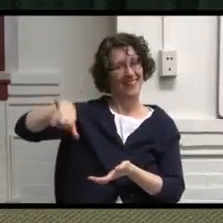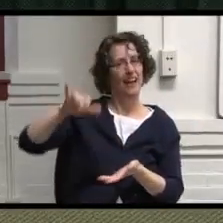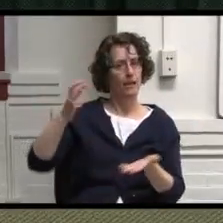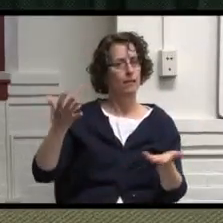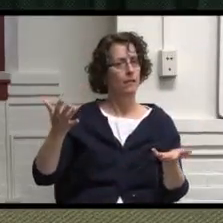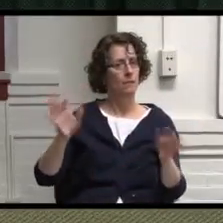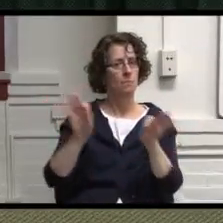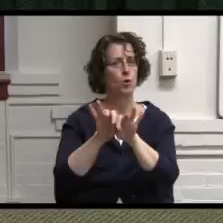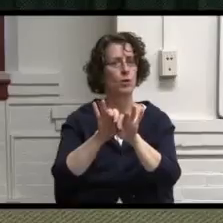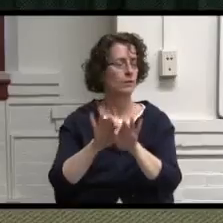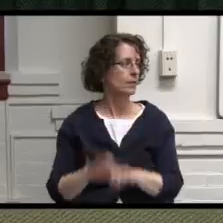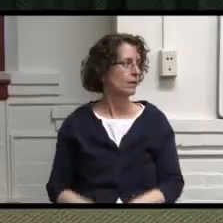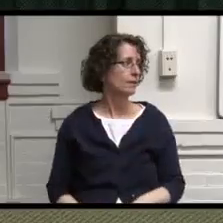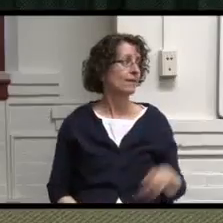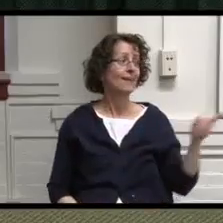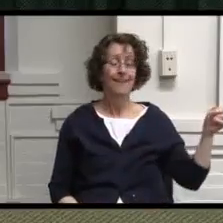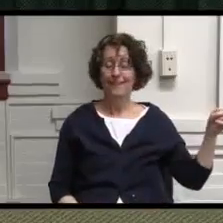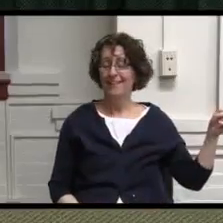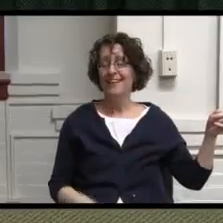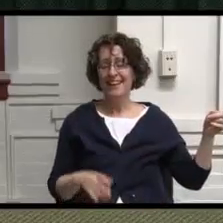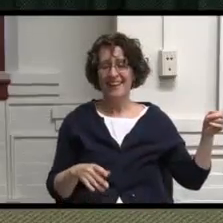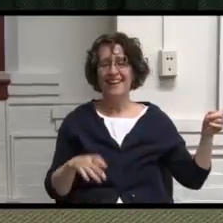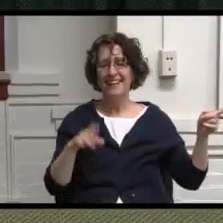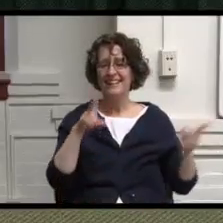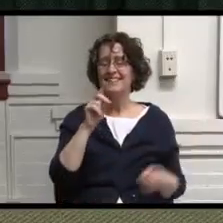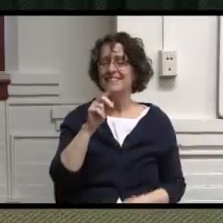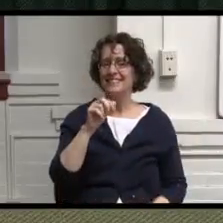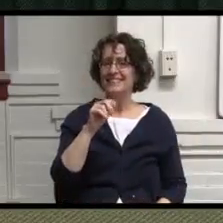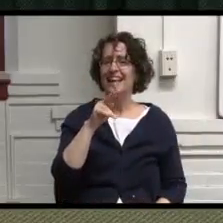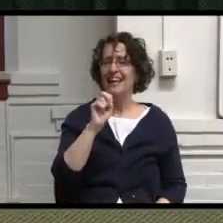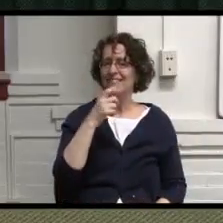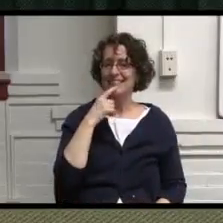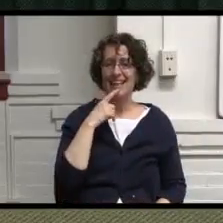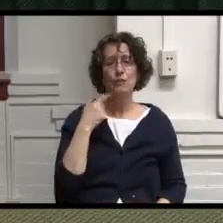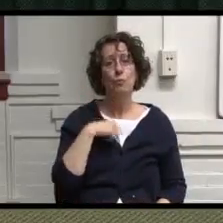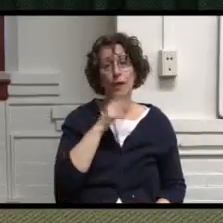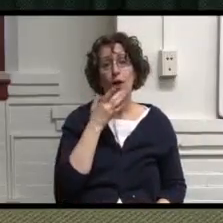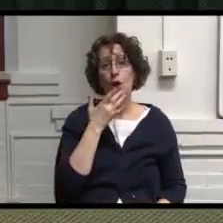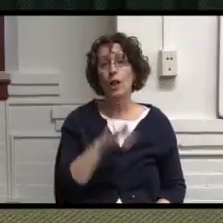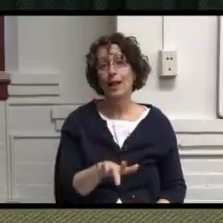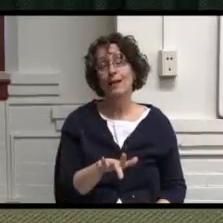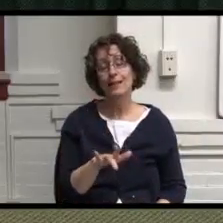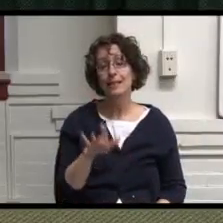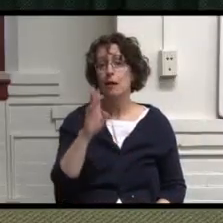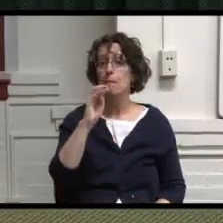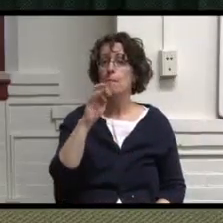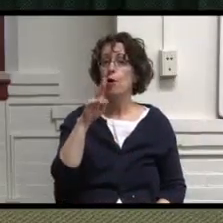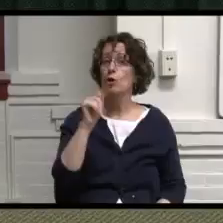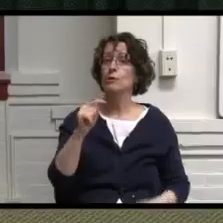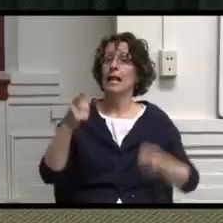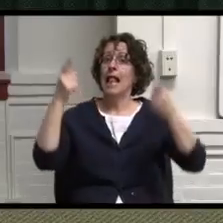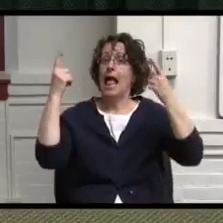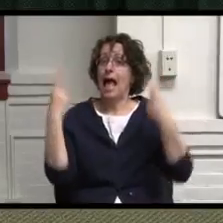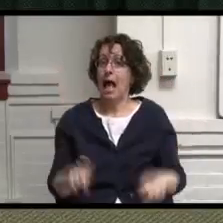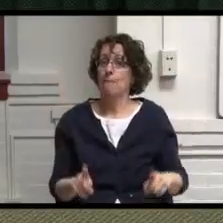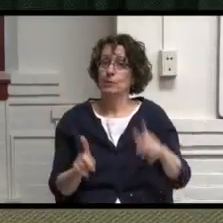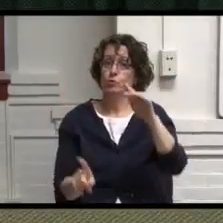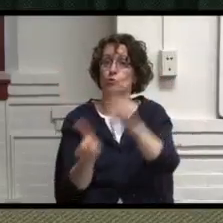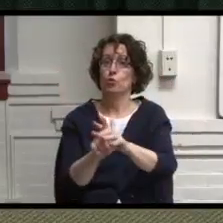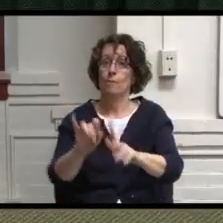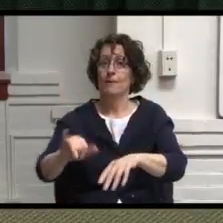It's a good thing we lucked out. Now we're gonna just make sure we don't have to luck out. Correct. Yeah, Correct. great. Thank